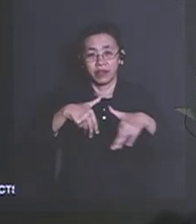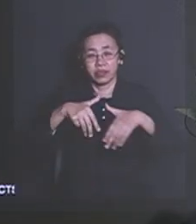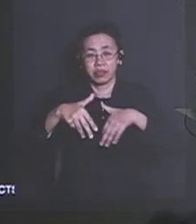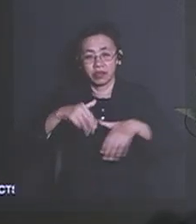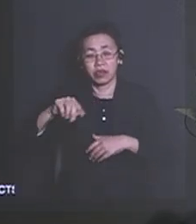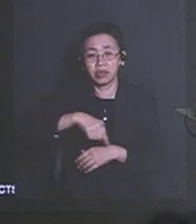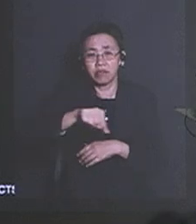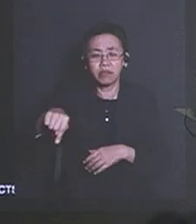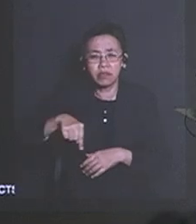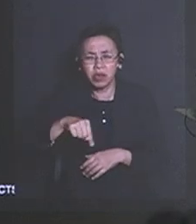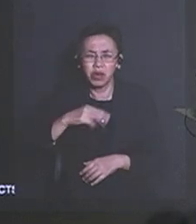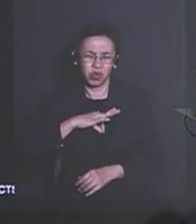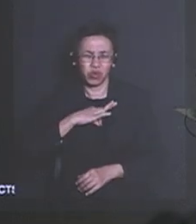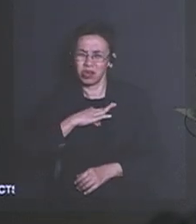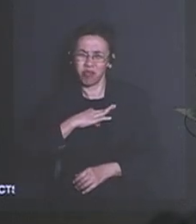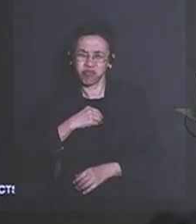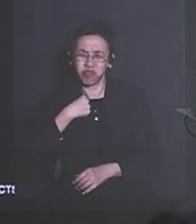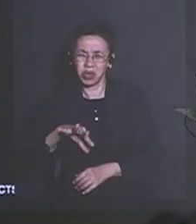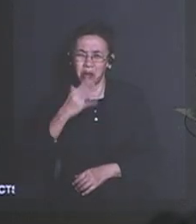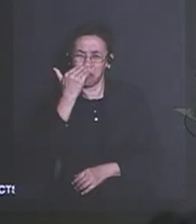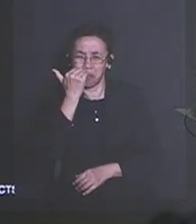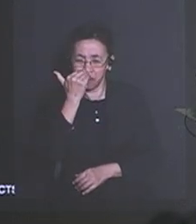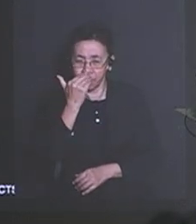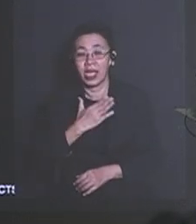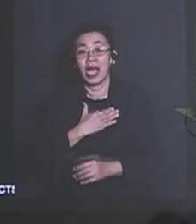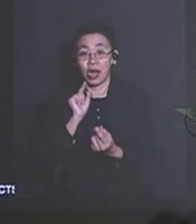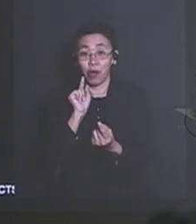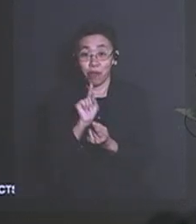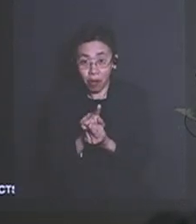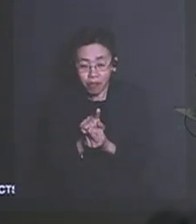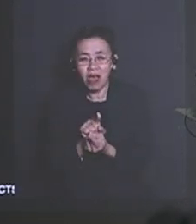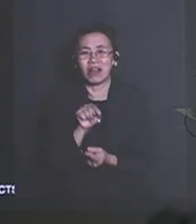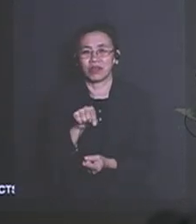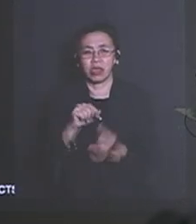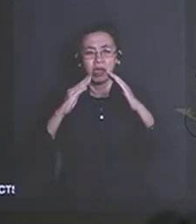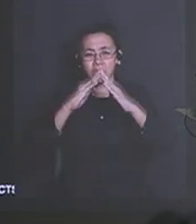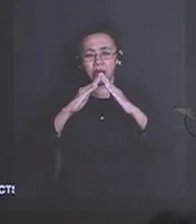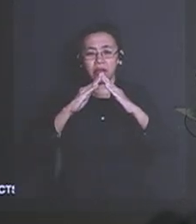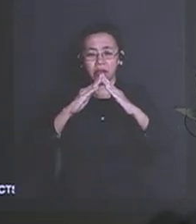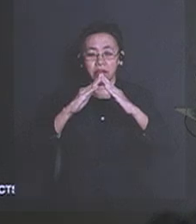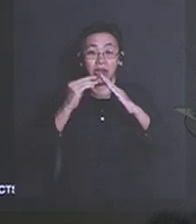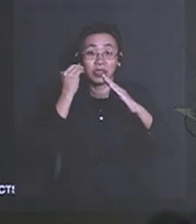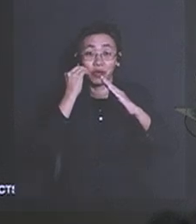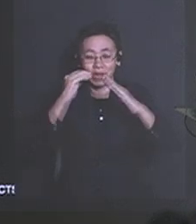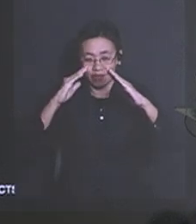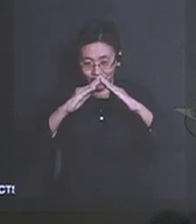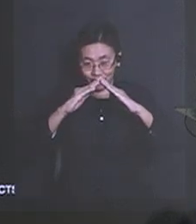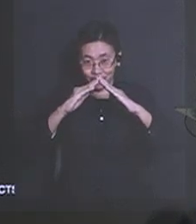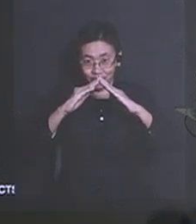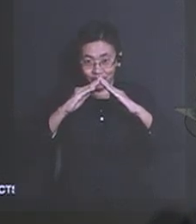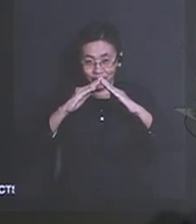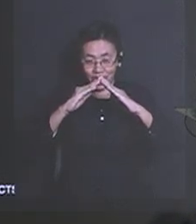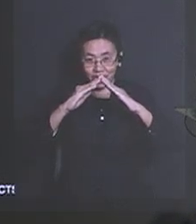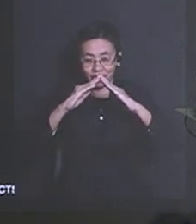We found that the gable roof design and being the typical and the only design leads to the loss of the